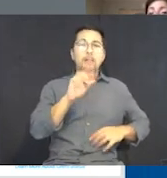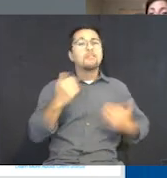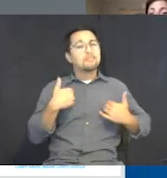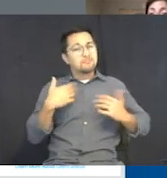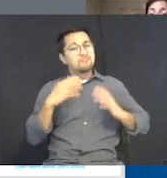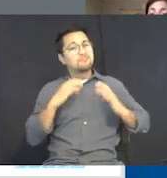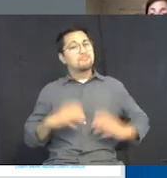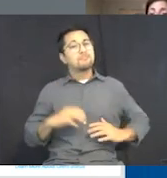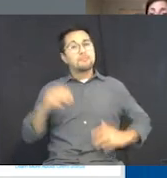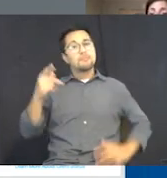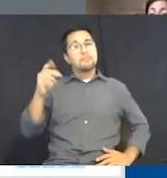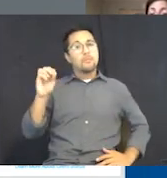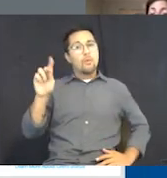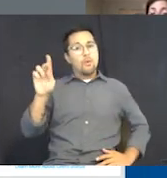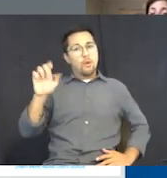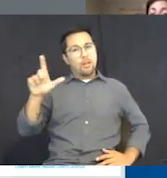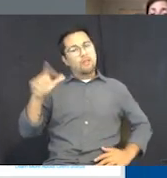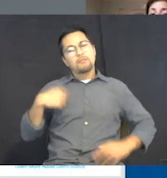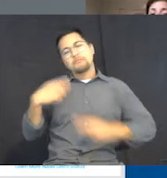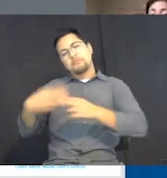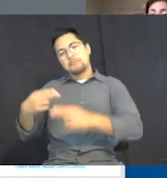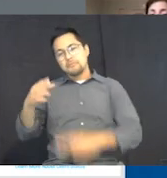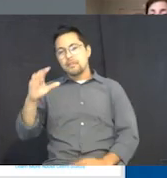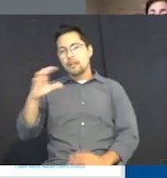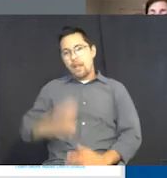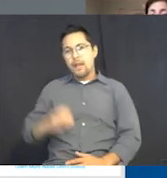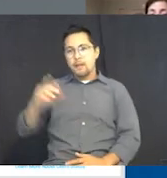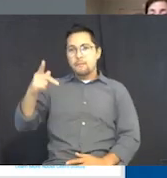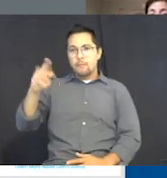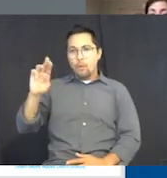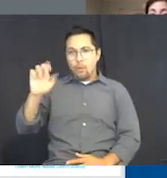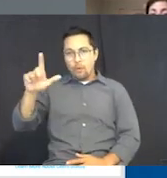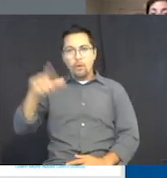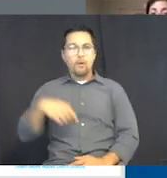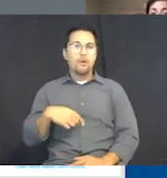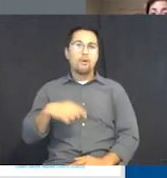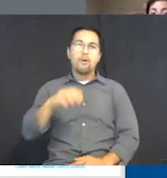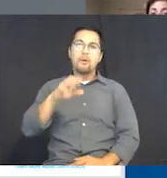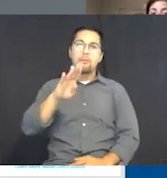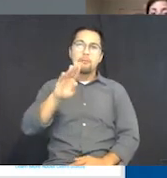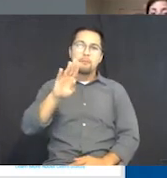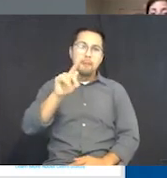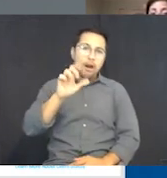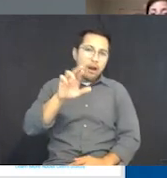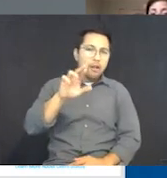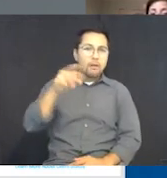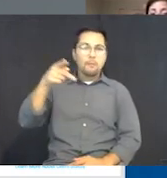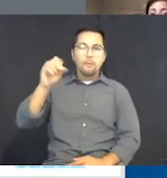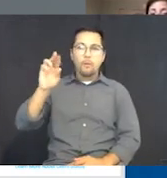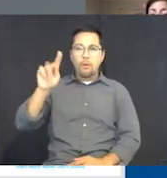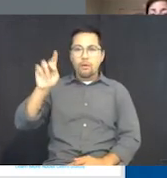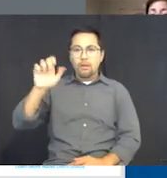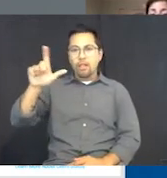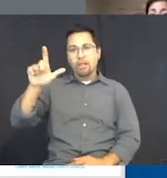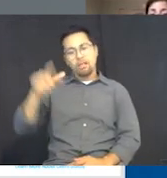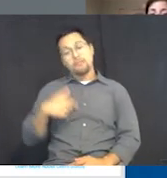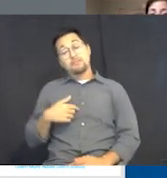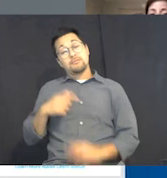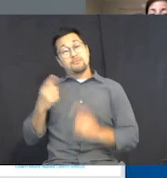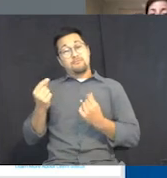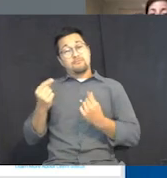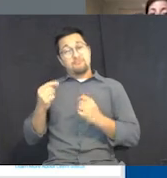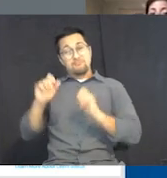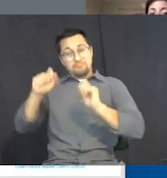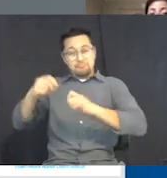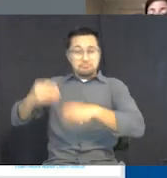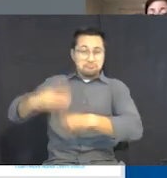not only see the status of a person that's being supported with technology. Here you'll see these red, yellow, and green smiley